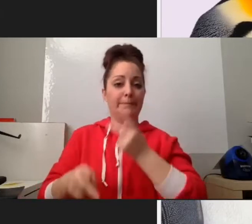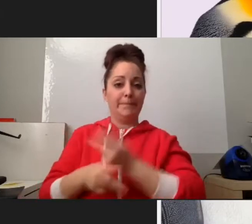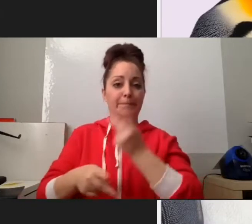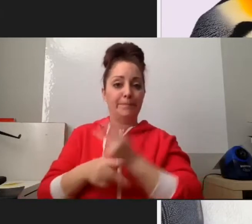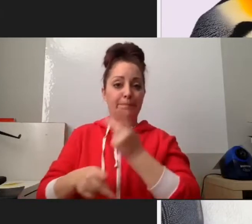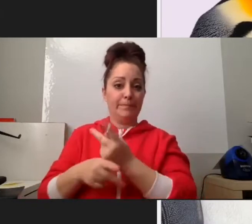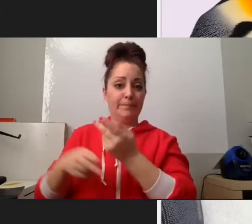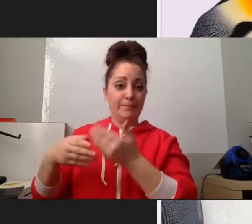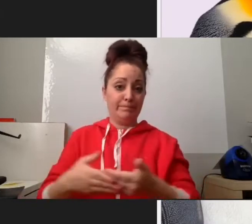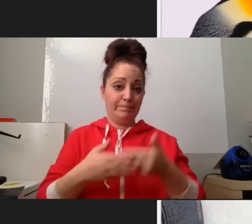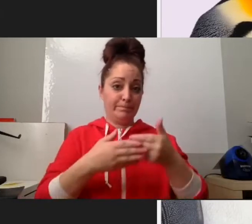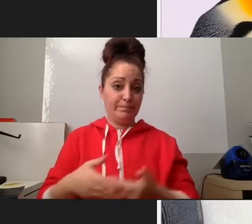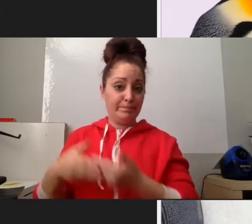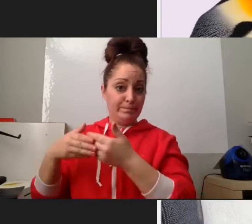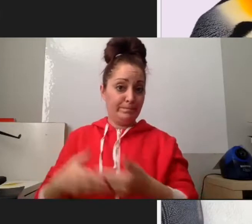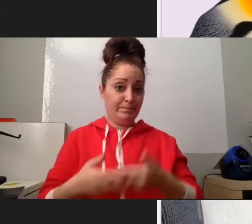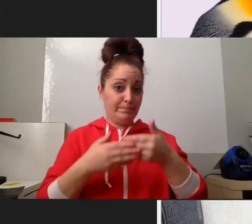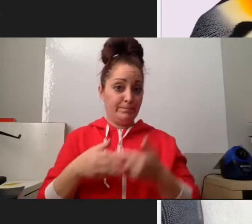So the father